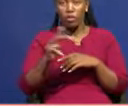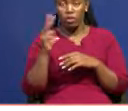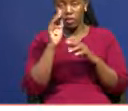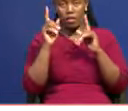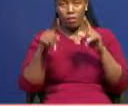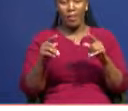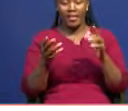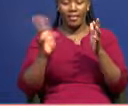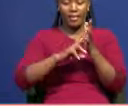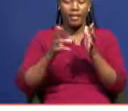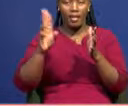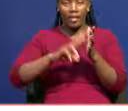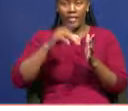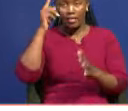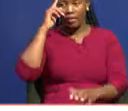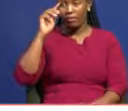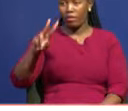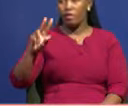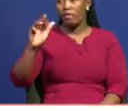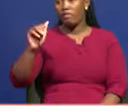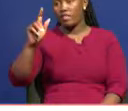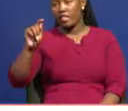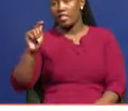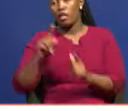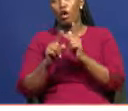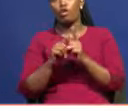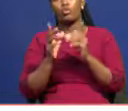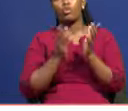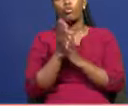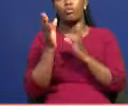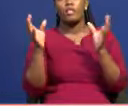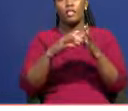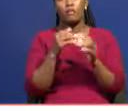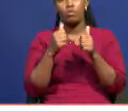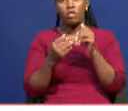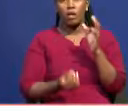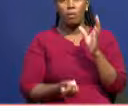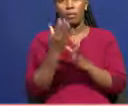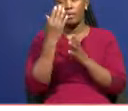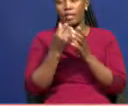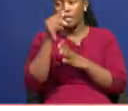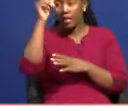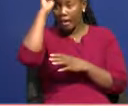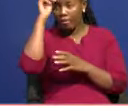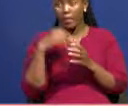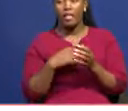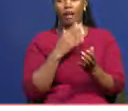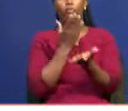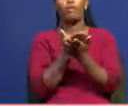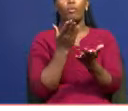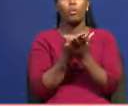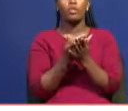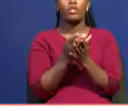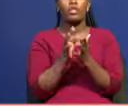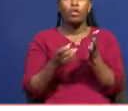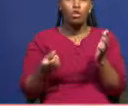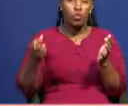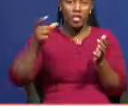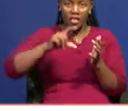VAT, even with the advent of TIMS that has come into force. Yes. What the government has proposed to do is to increase that threshold